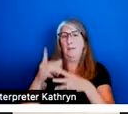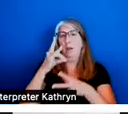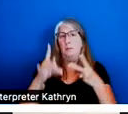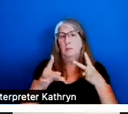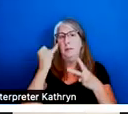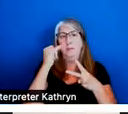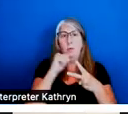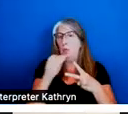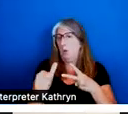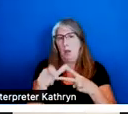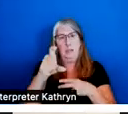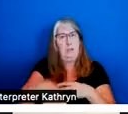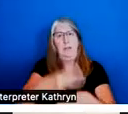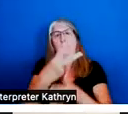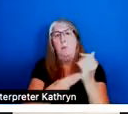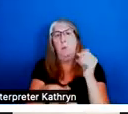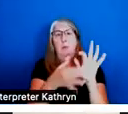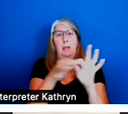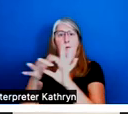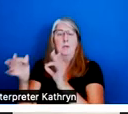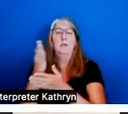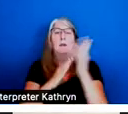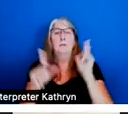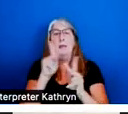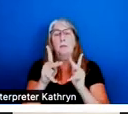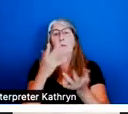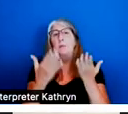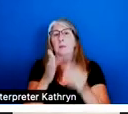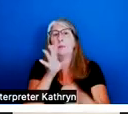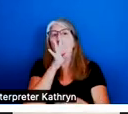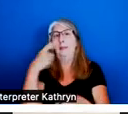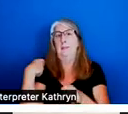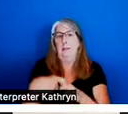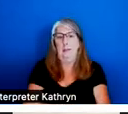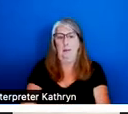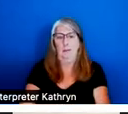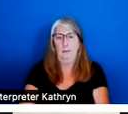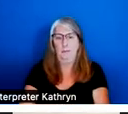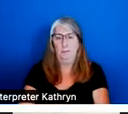not bilingual, as some participants may be speaking in Spanish.